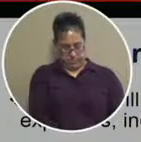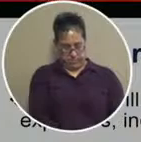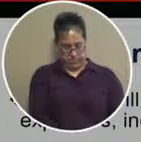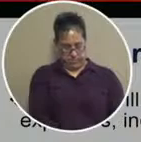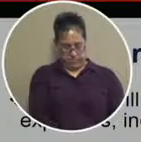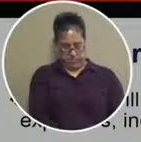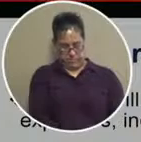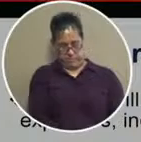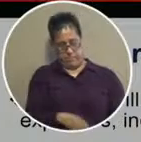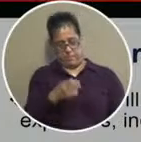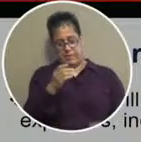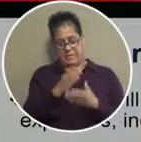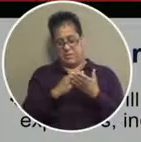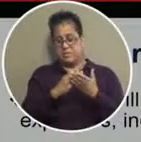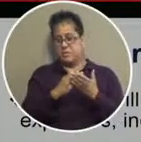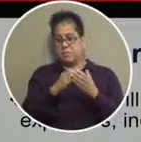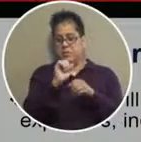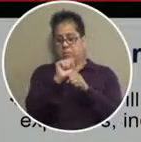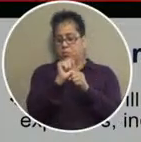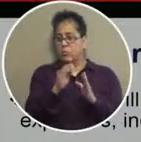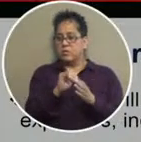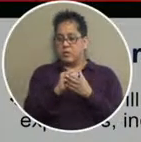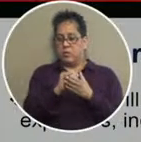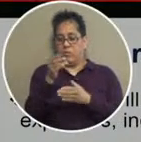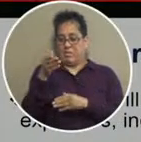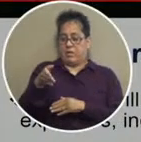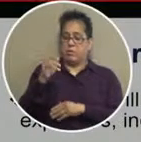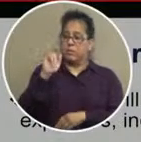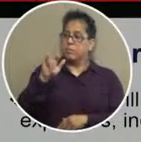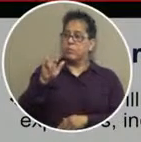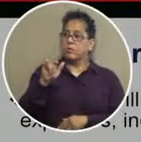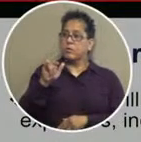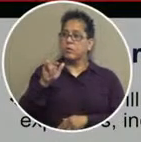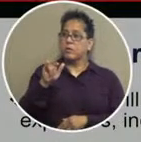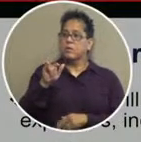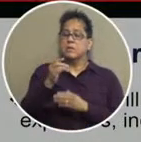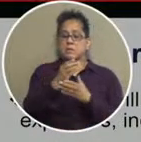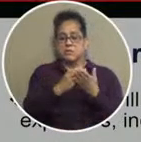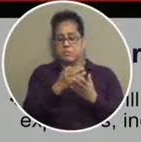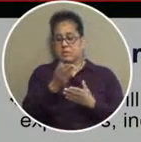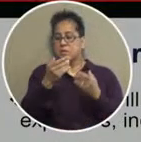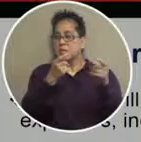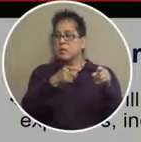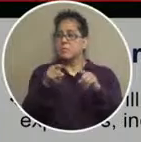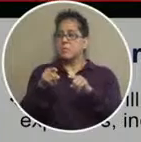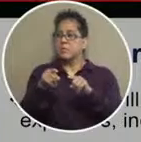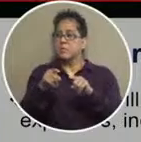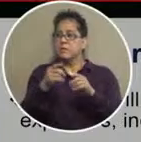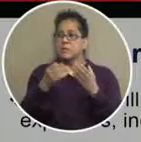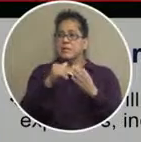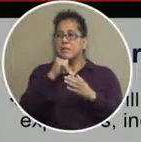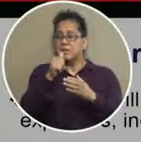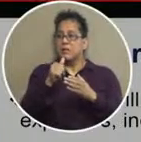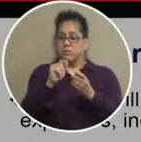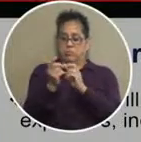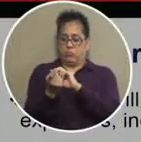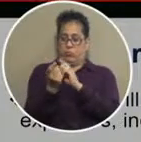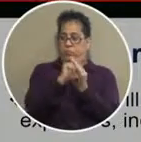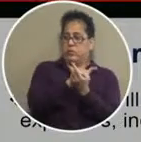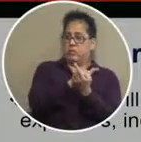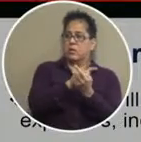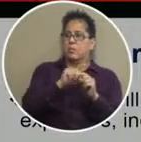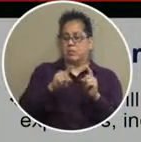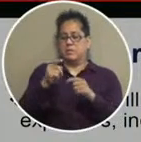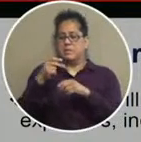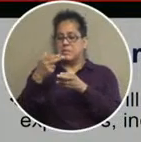firefighting and police employees that they have that are assigned to the airport, and then some of the things that have happened which may not necessarily be reimbursable, but the temporary abatements